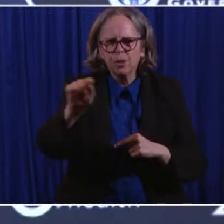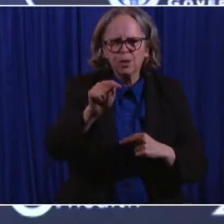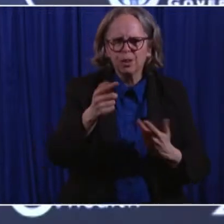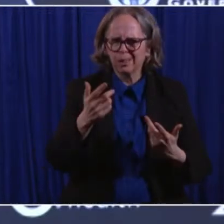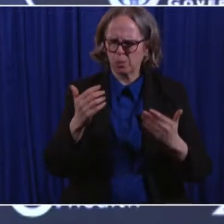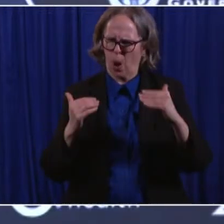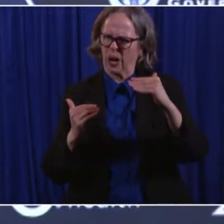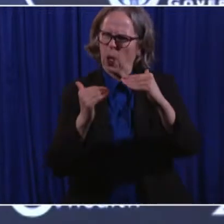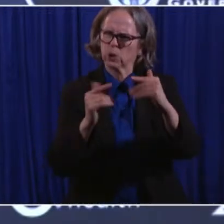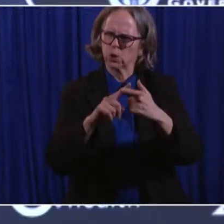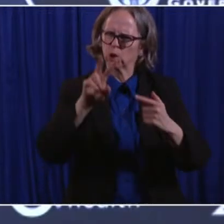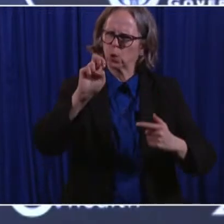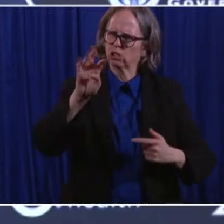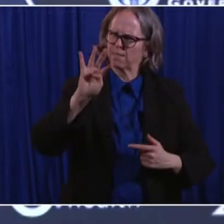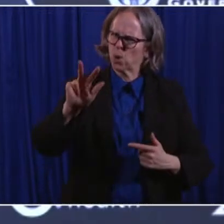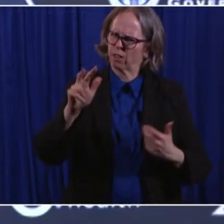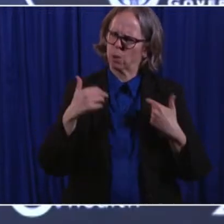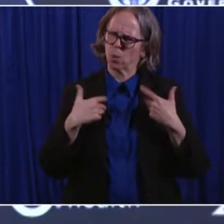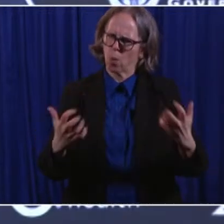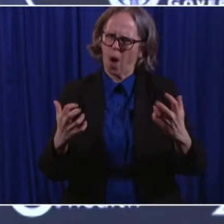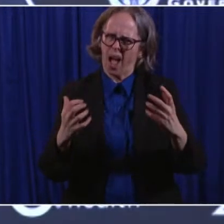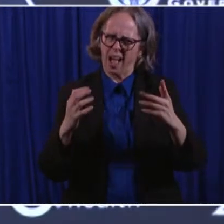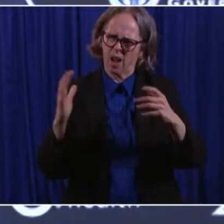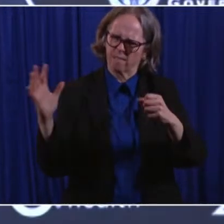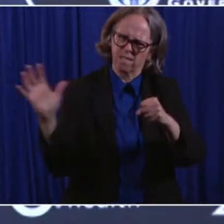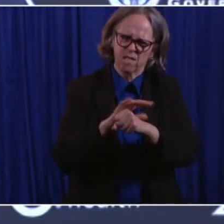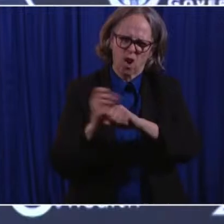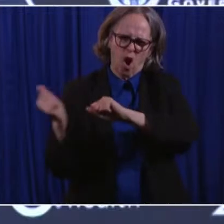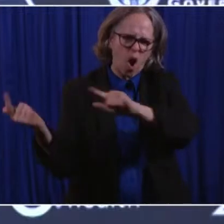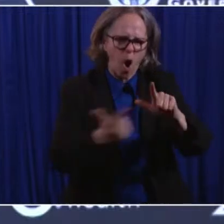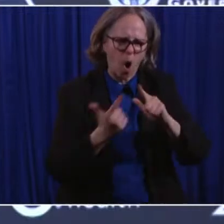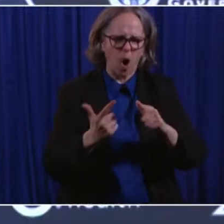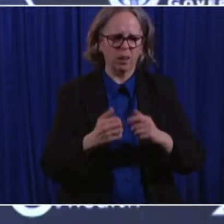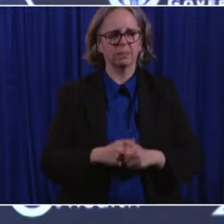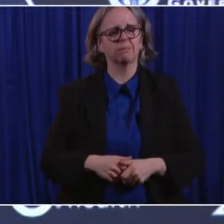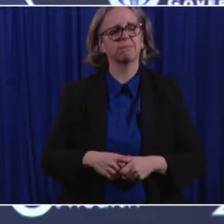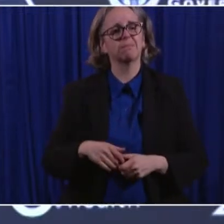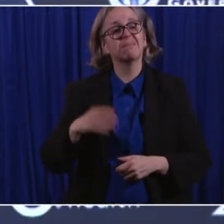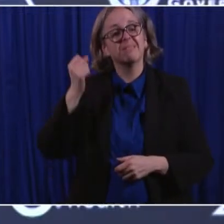up is on the Department of Aging's website,